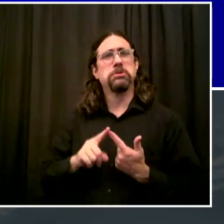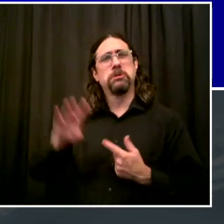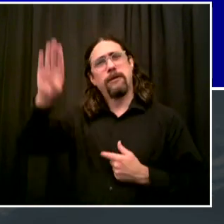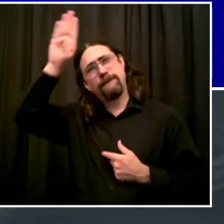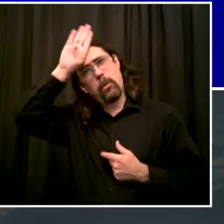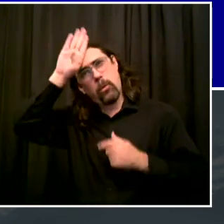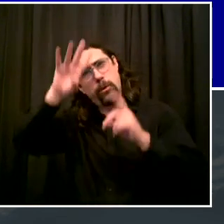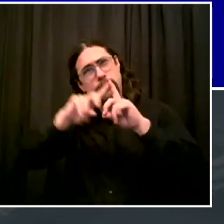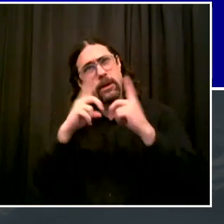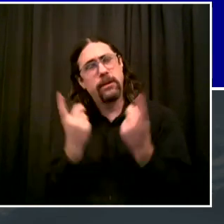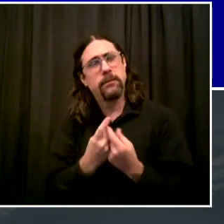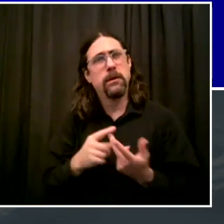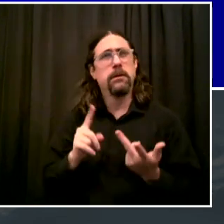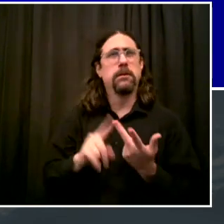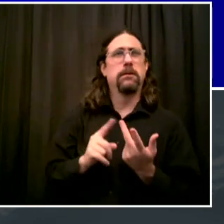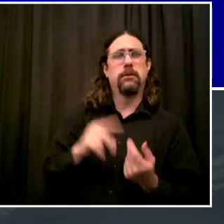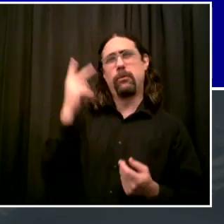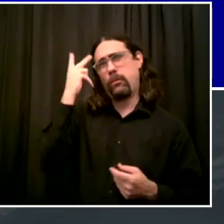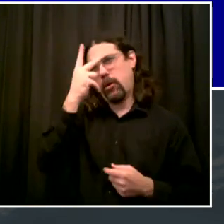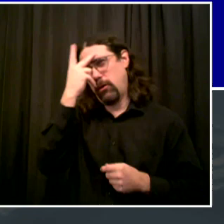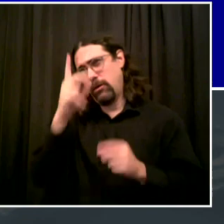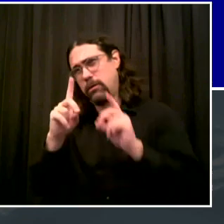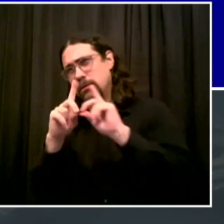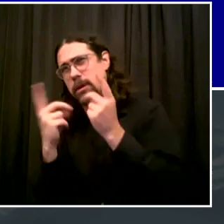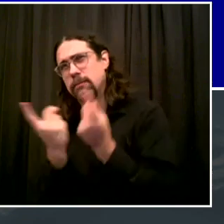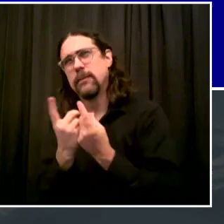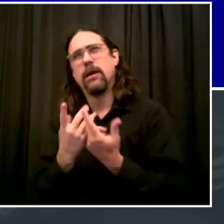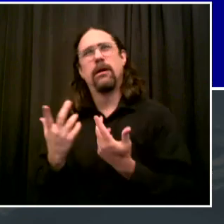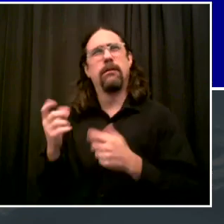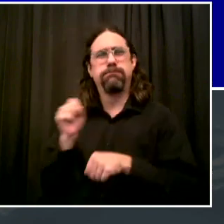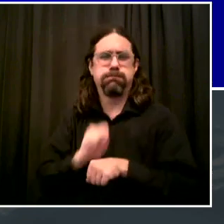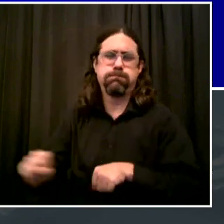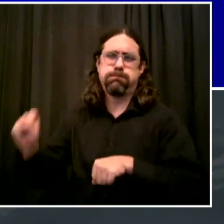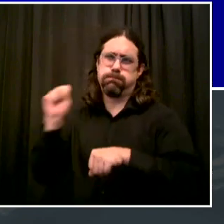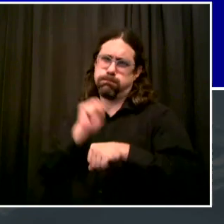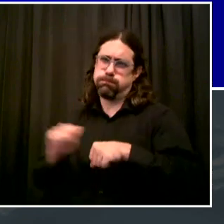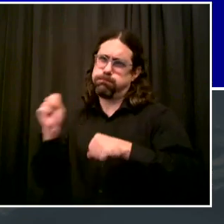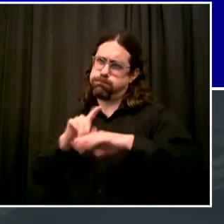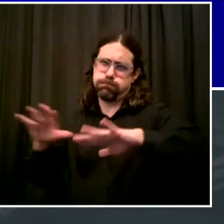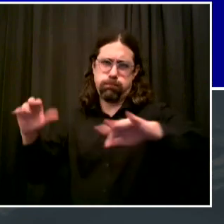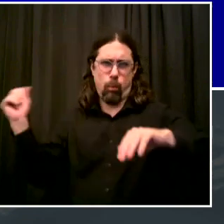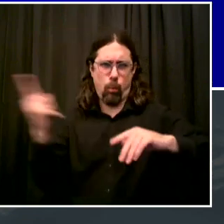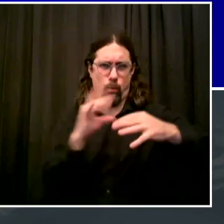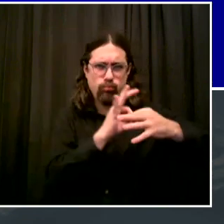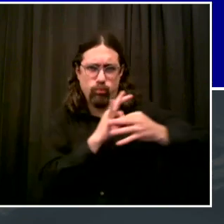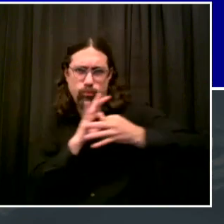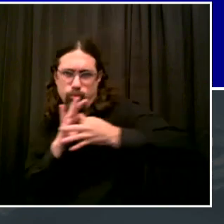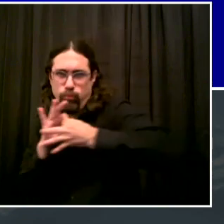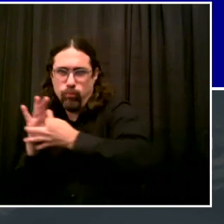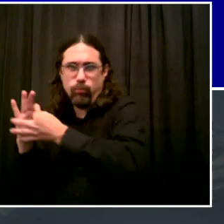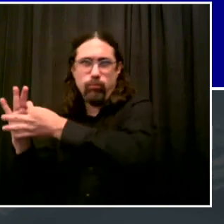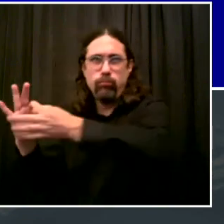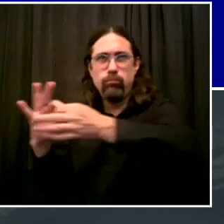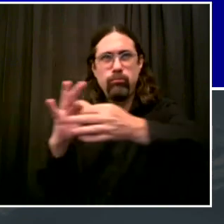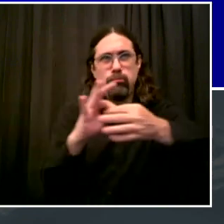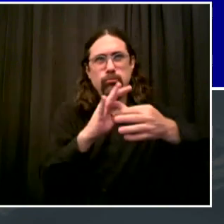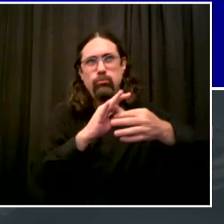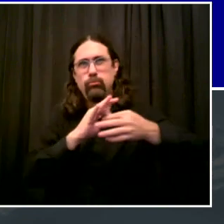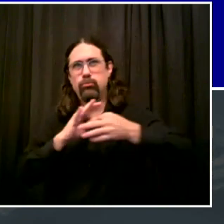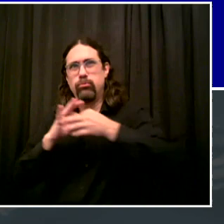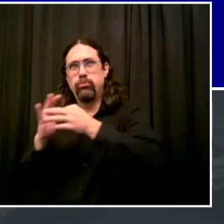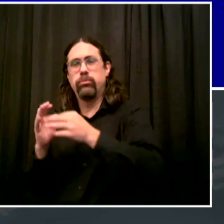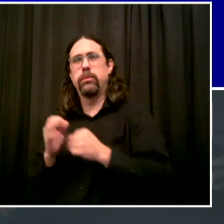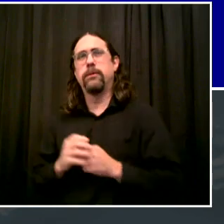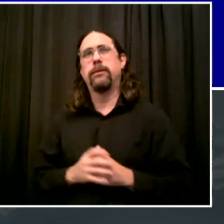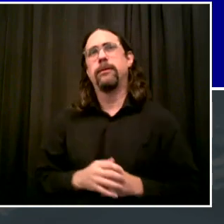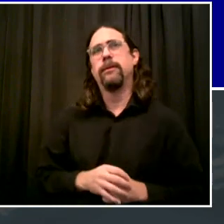this in a way that recognizes the other realities we're facing, the social distancing and the other needs that we have to take into account to keep people safe from